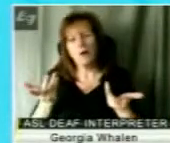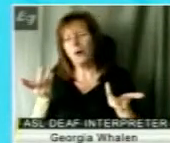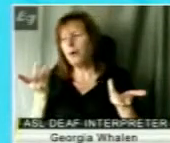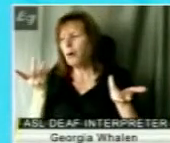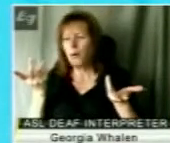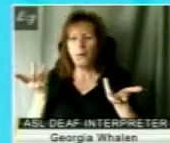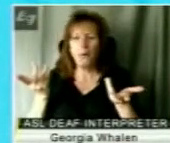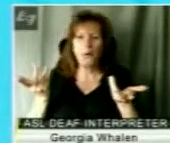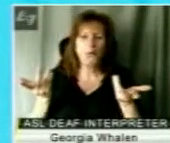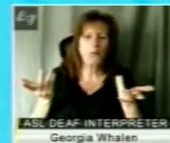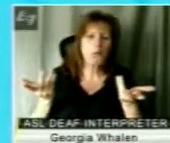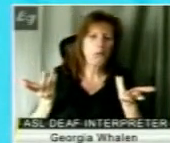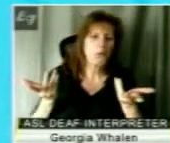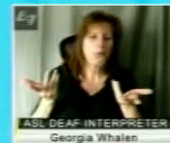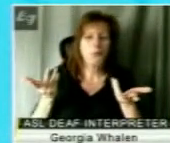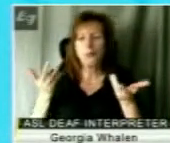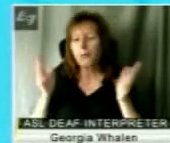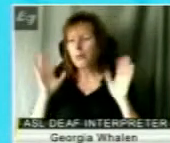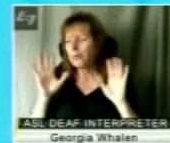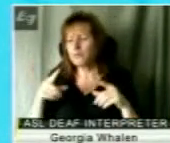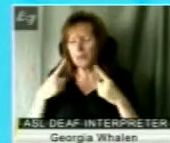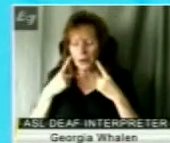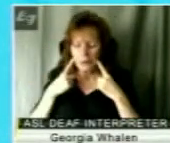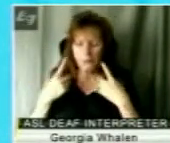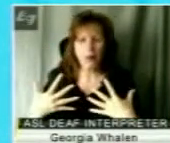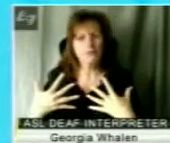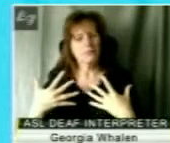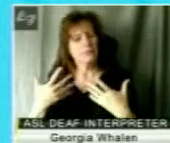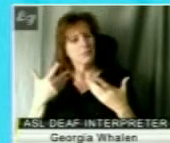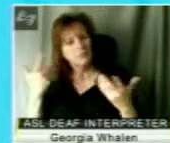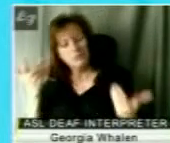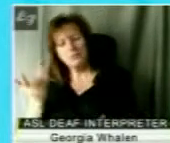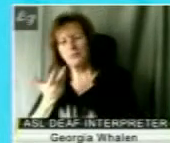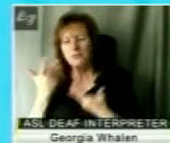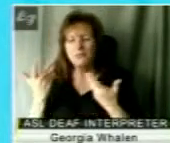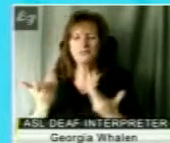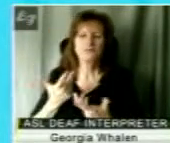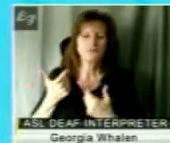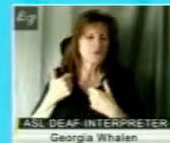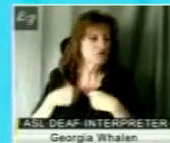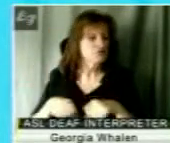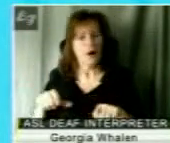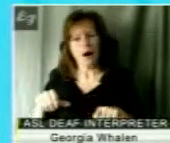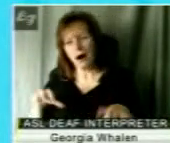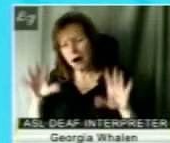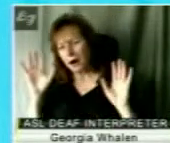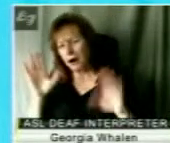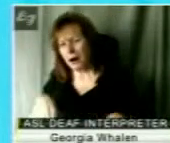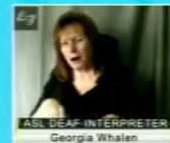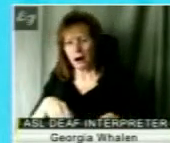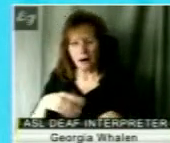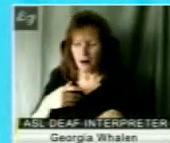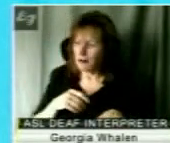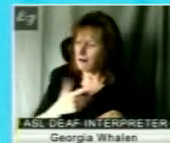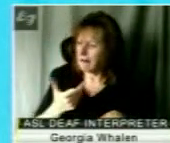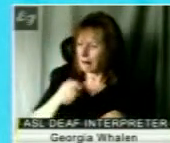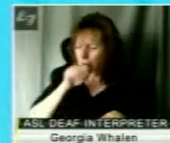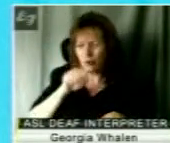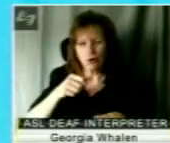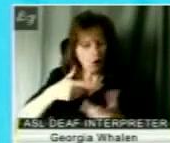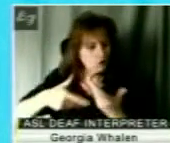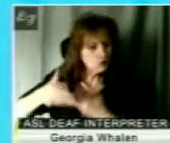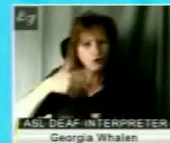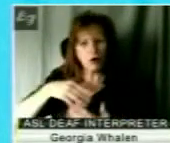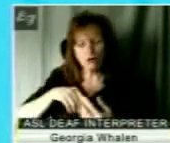more, you know, maybe risk-taking, maybe not, they're trying on different things, they're very social. And so we know that a lot of